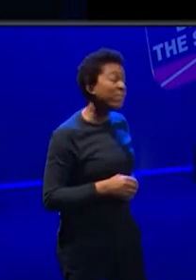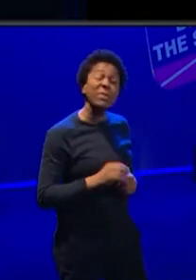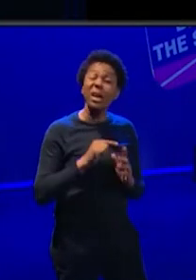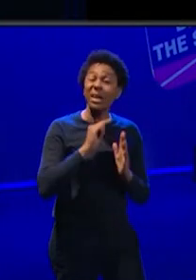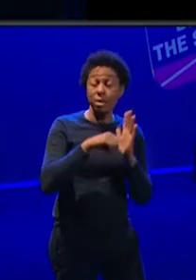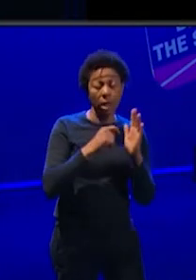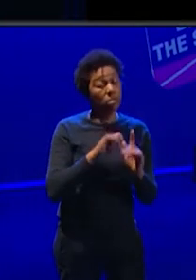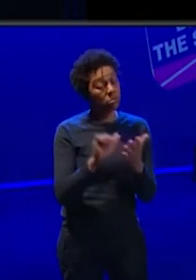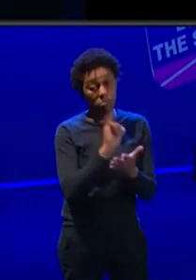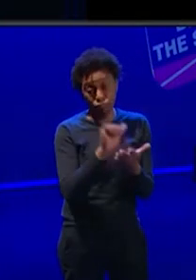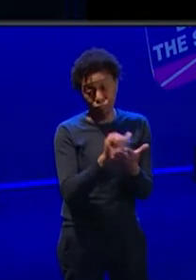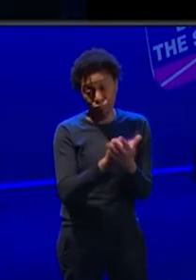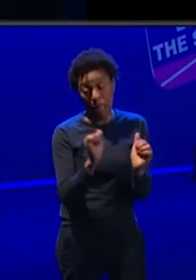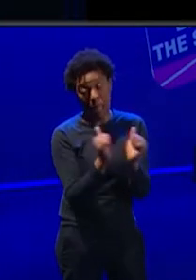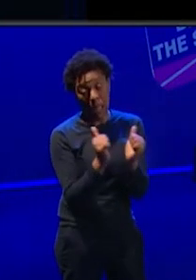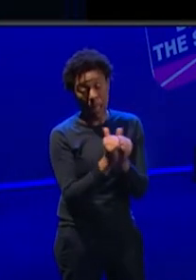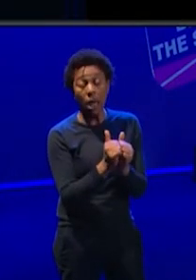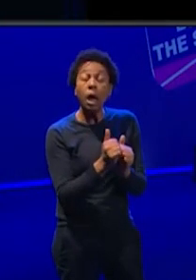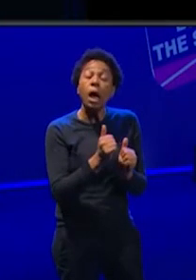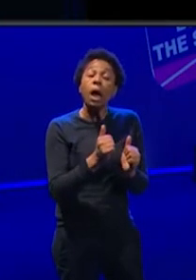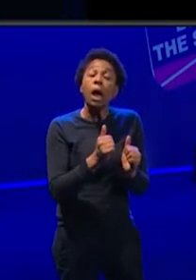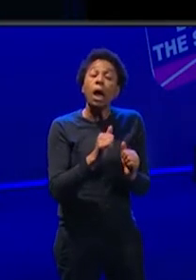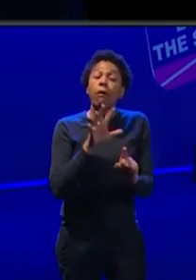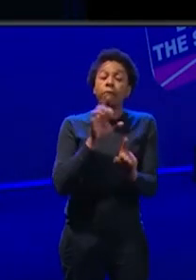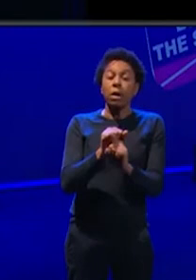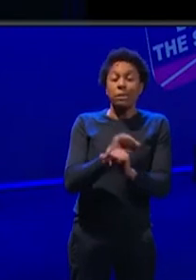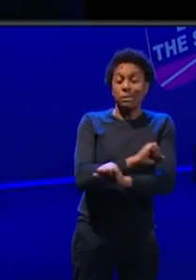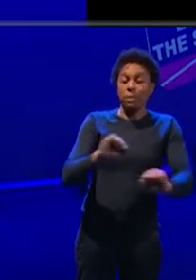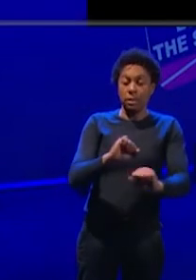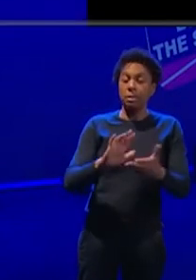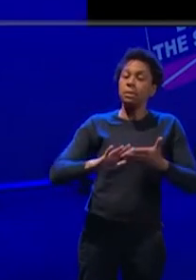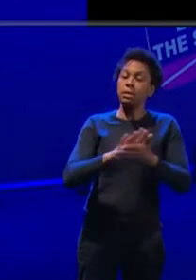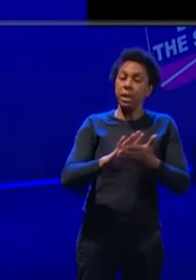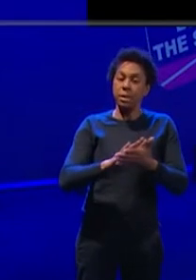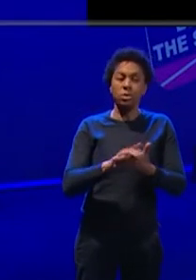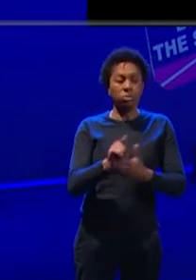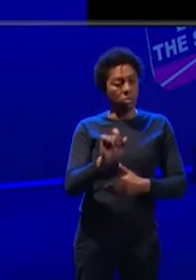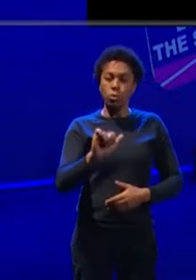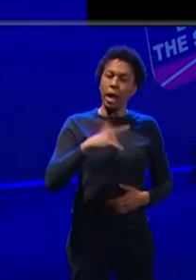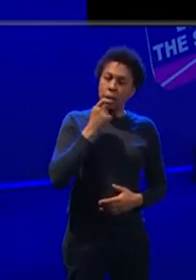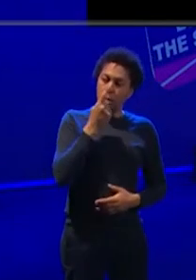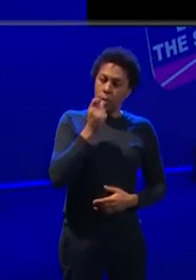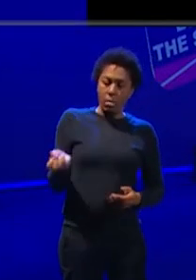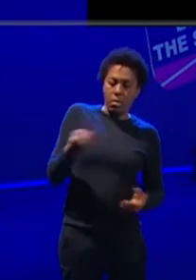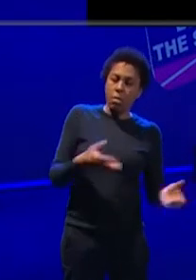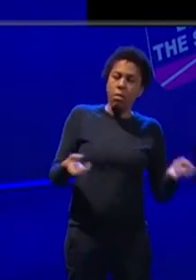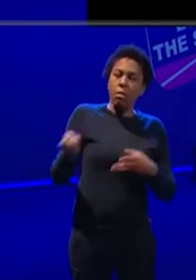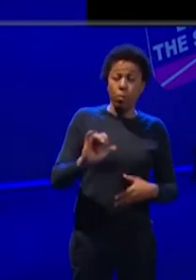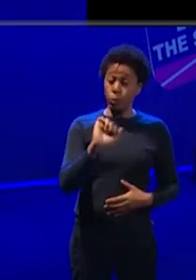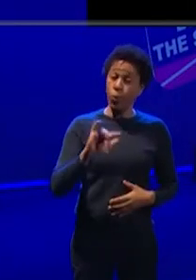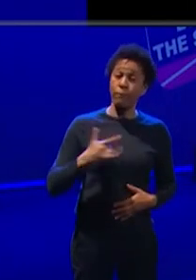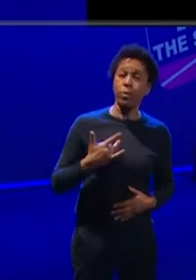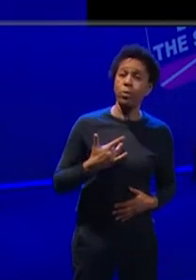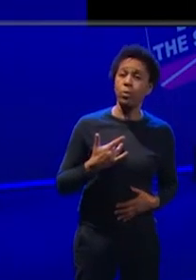important, for sure. Backstage, we are still part of the creative team. Stage managers are still part of the creative team. We're not